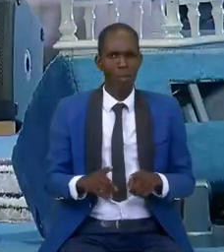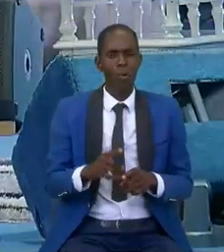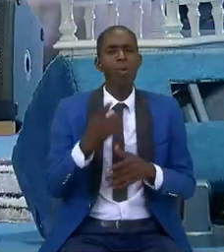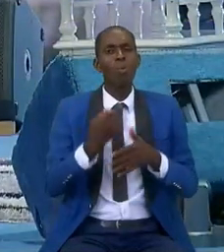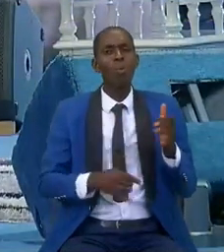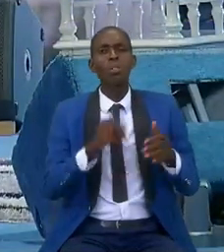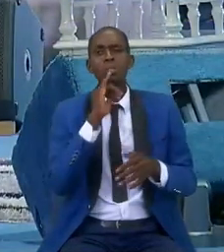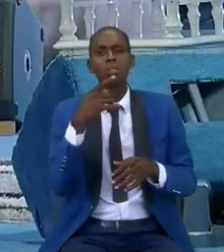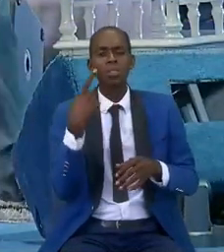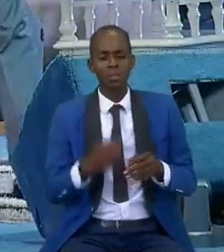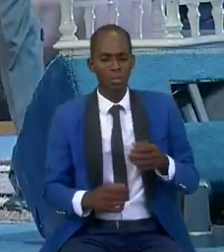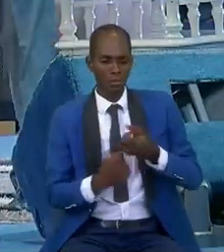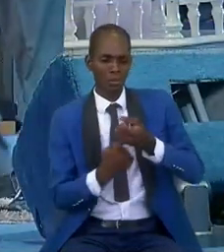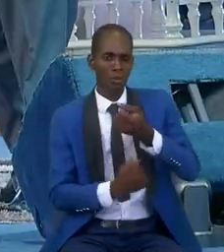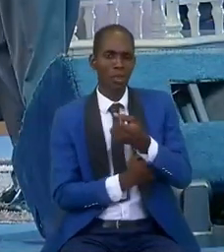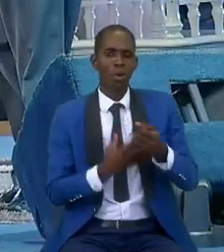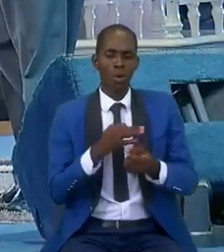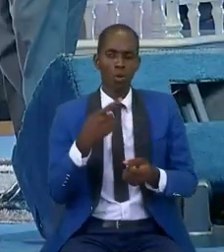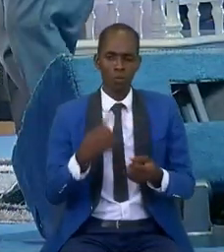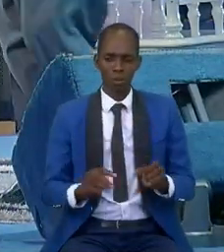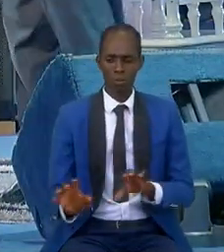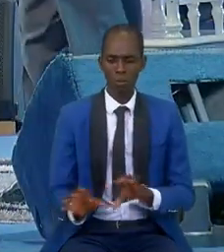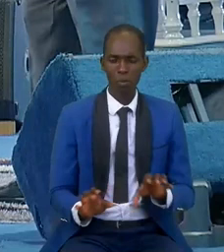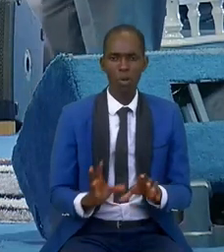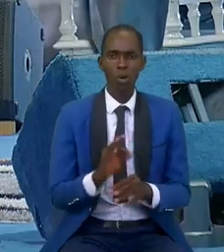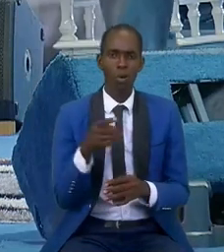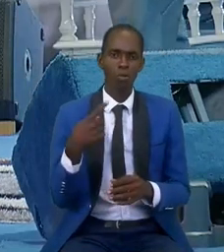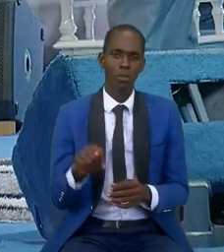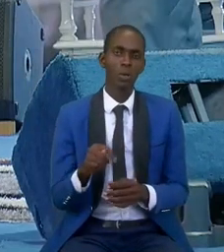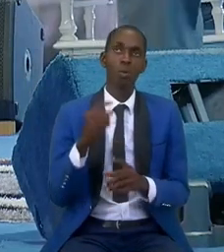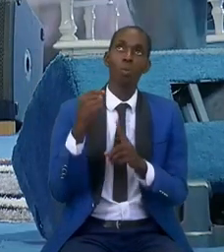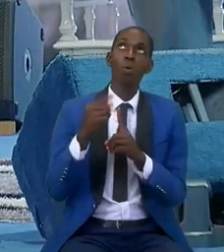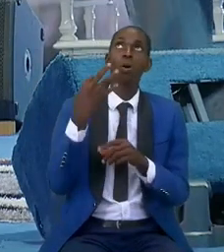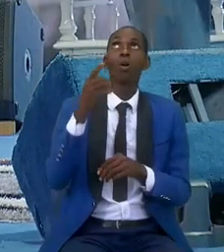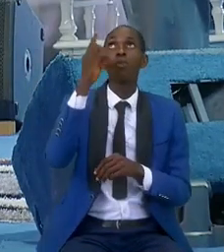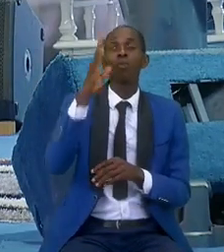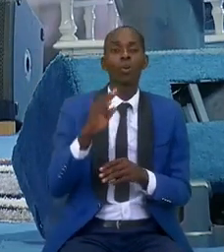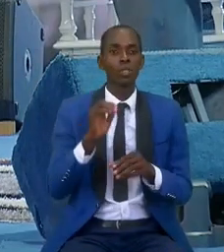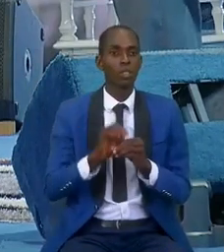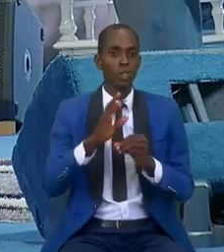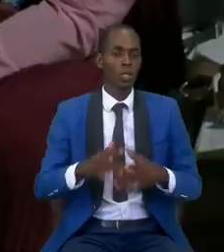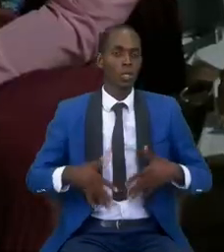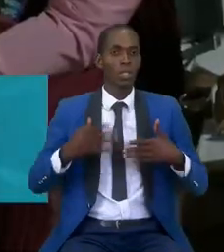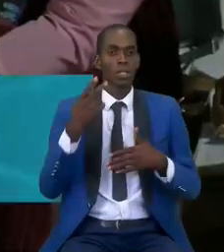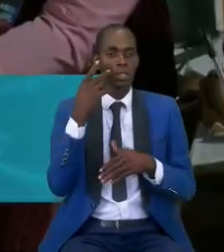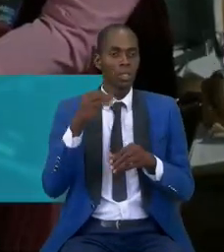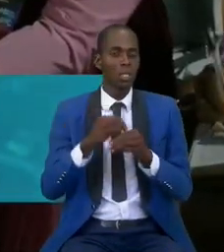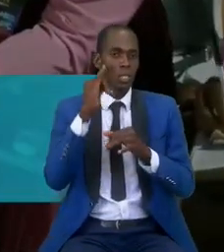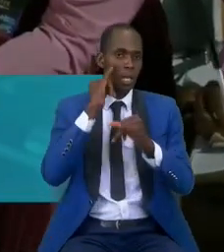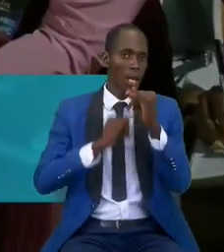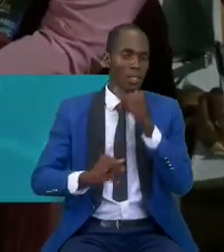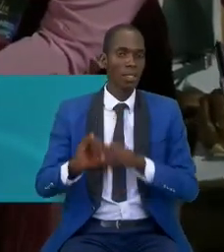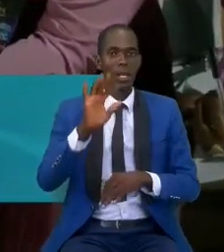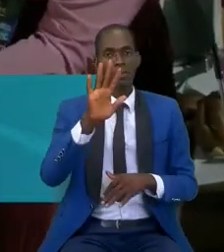of God in your life look what I said chapter 53 and I'm reading there from verse 4. this surely he